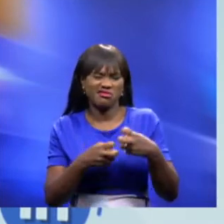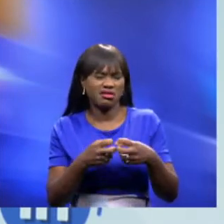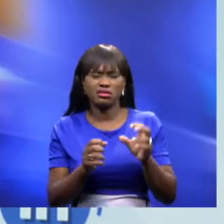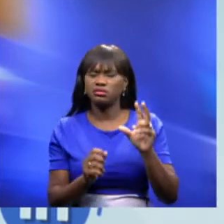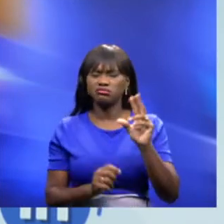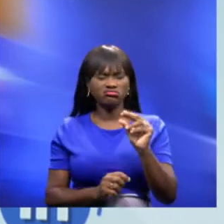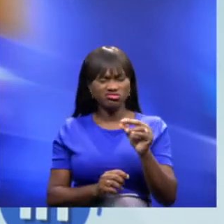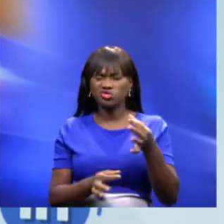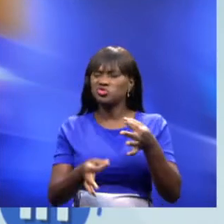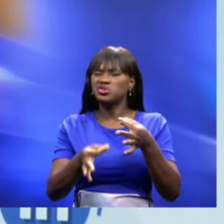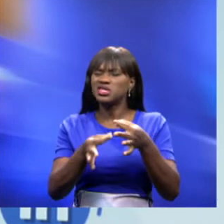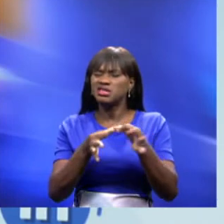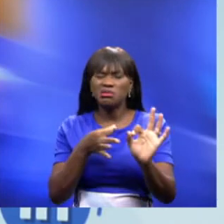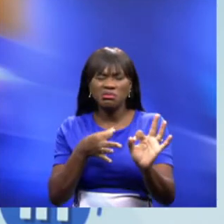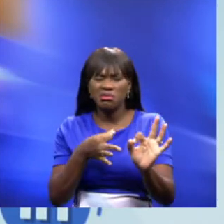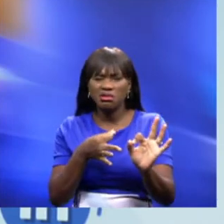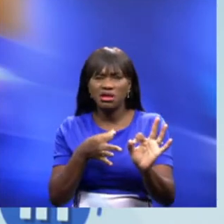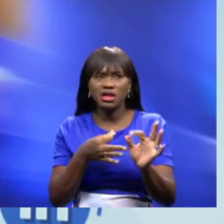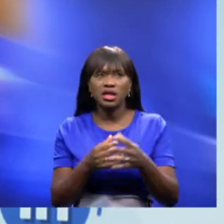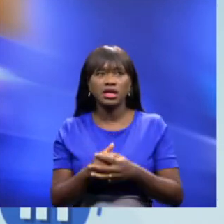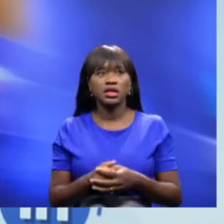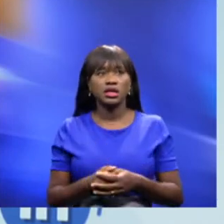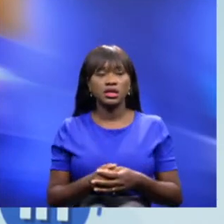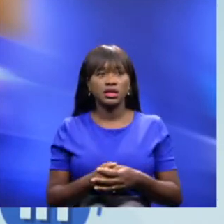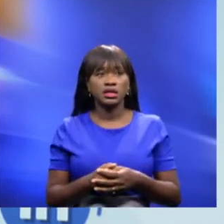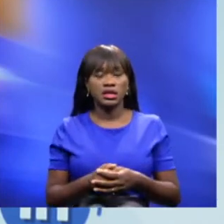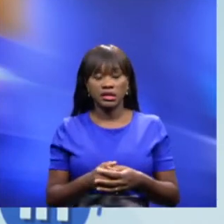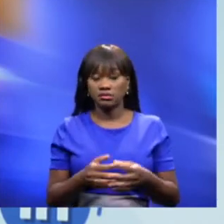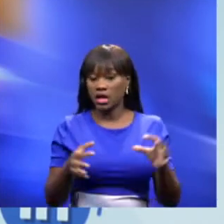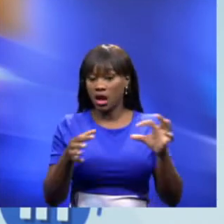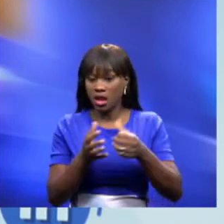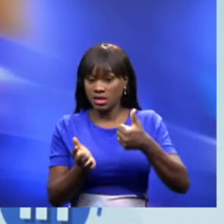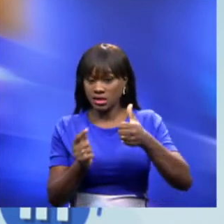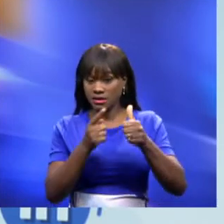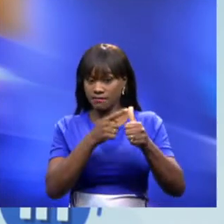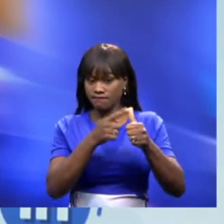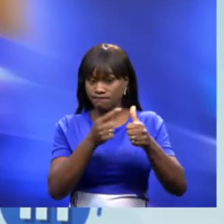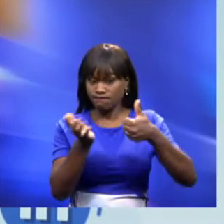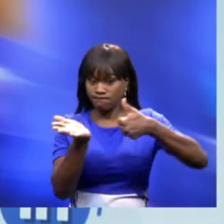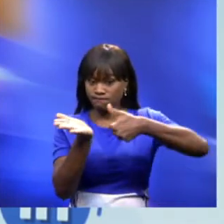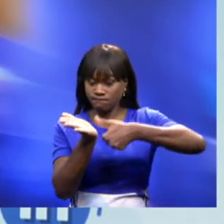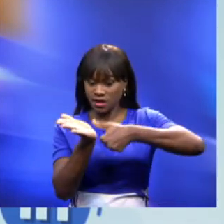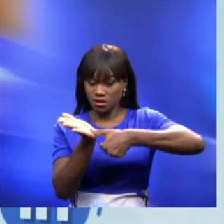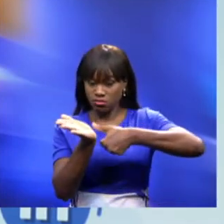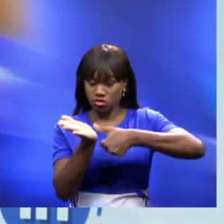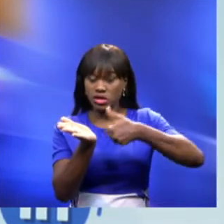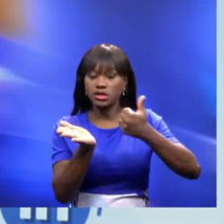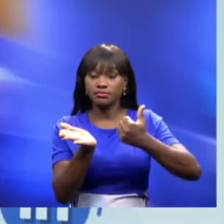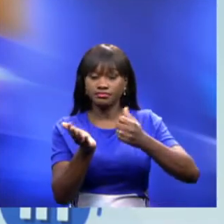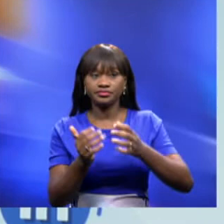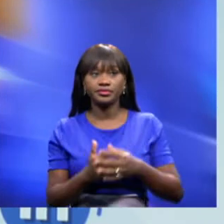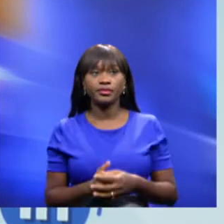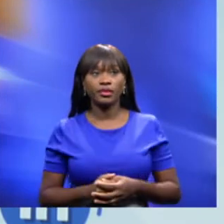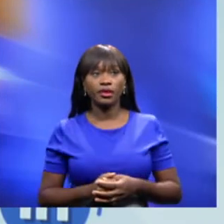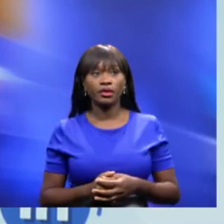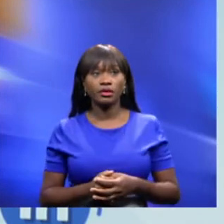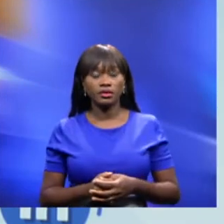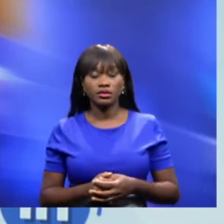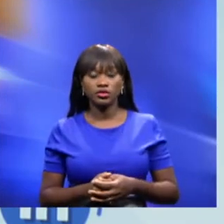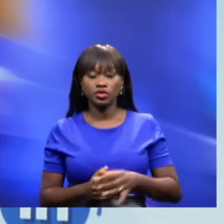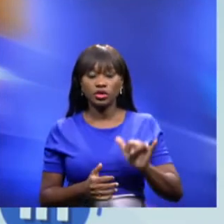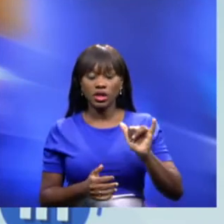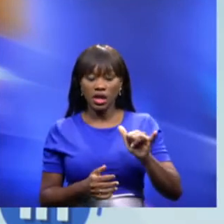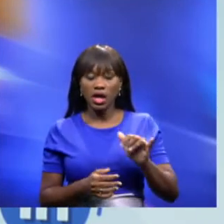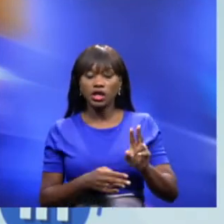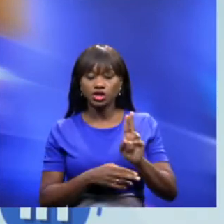simple. Sometimes that is even connected to your fingerprint, your biometric item. So that is also a